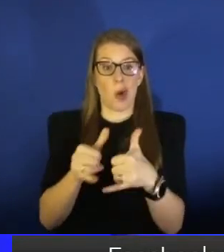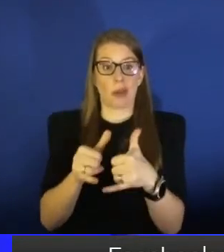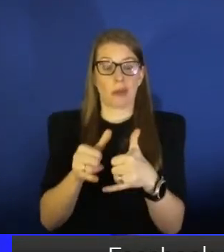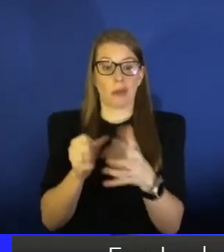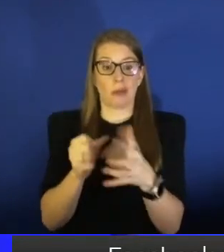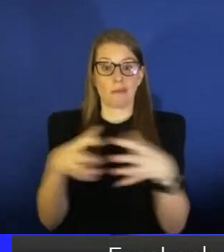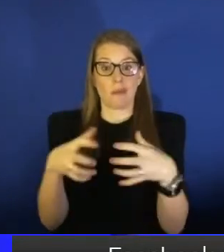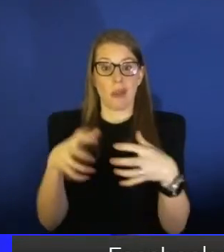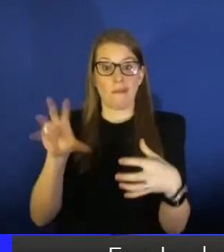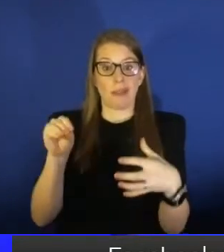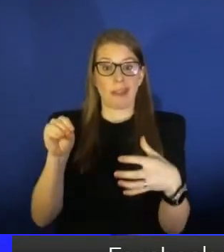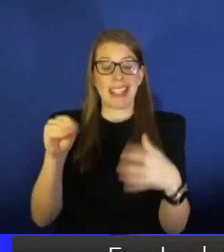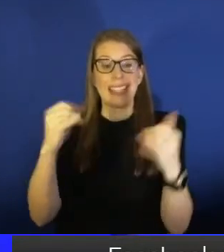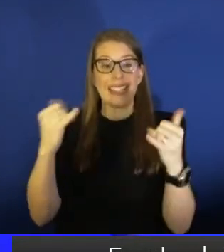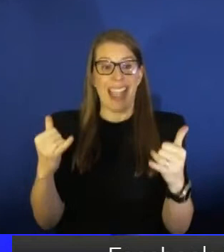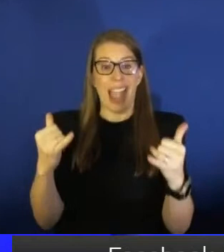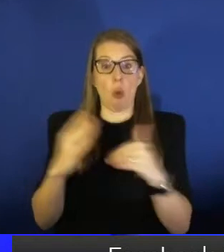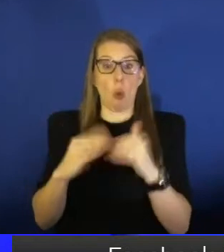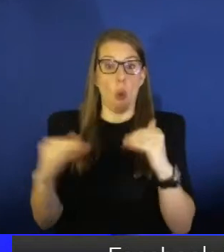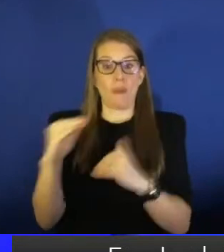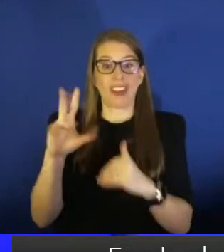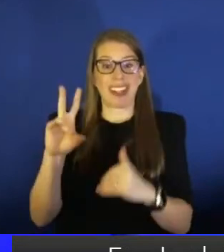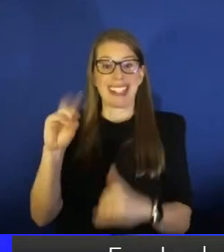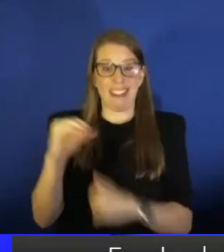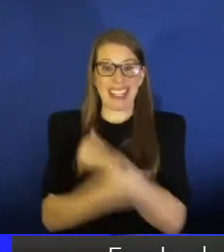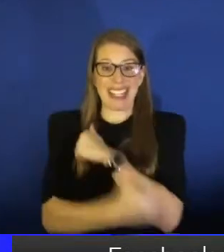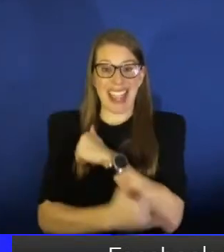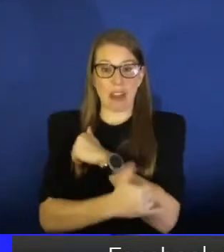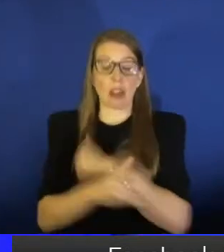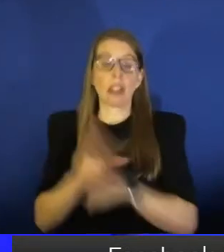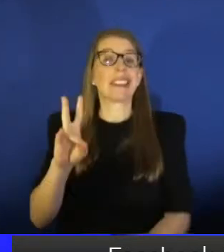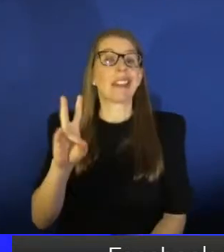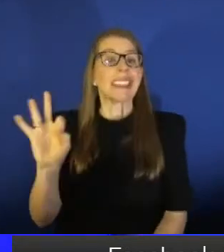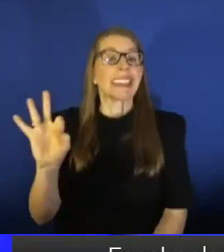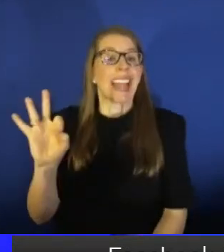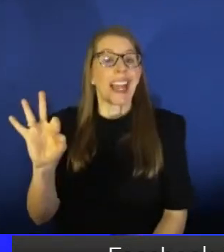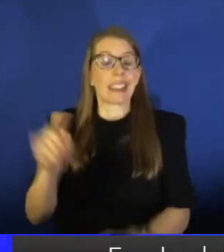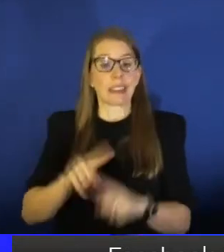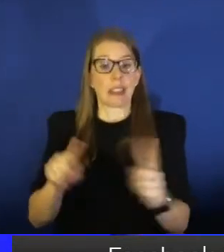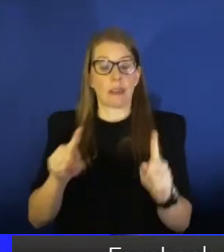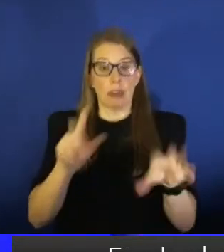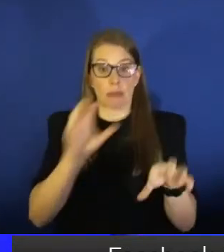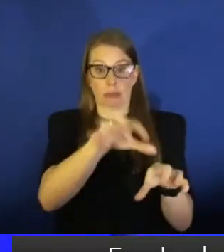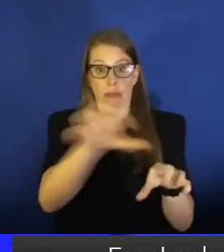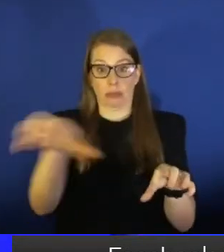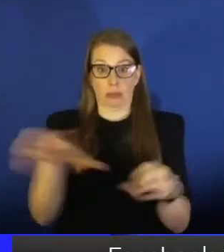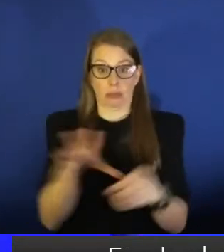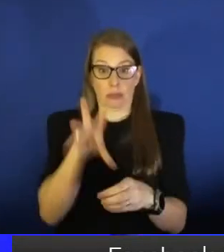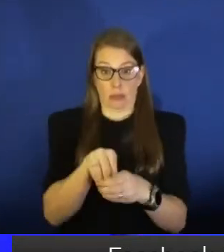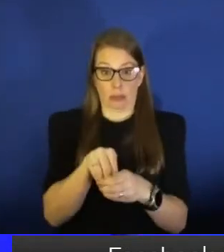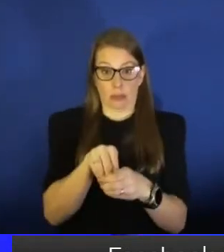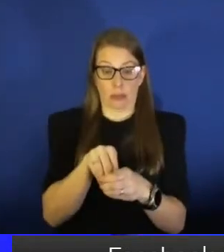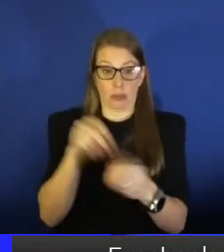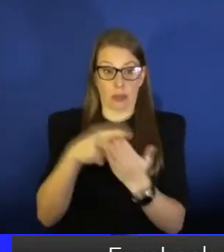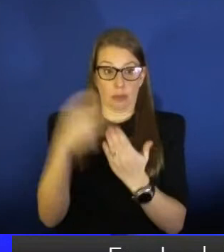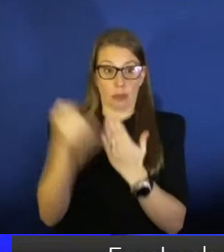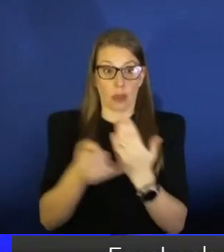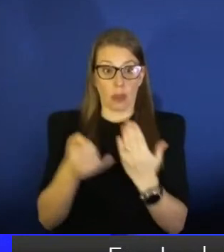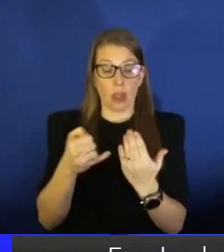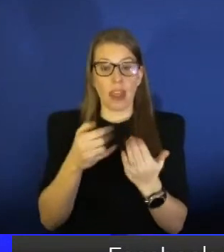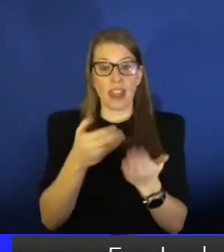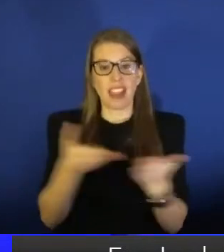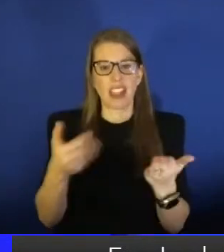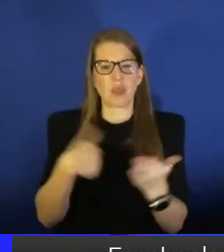50, and now we're in over 70 counties, 79 different entities that are part of this, and part of what we call our patient safety